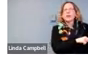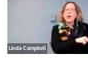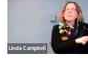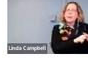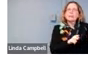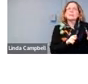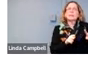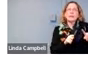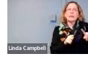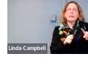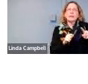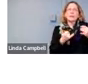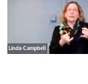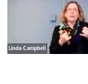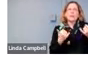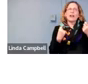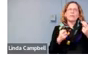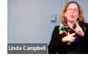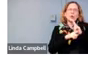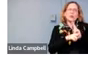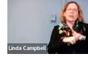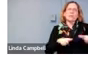care.